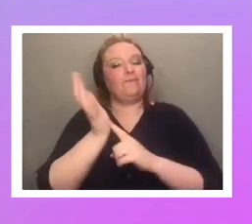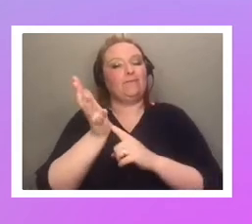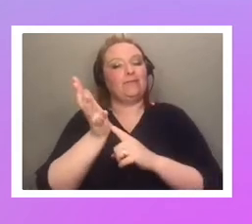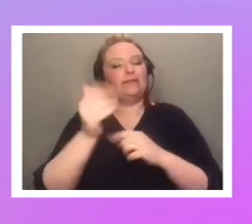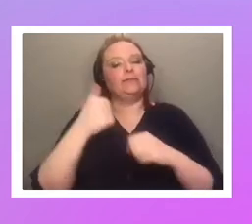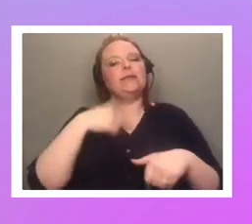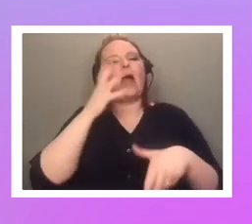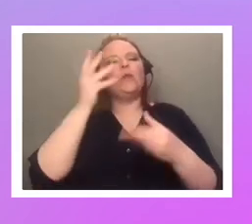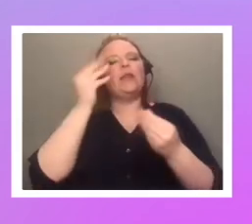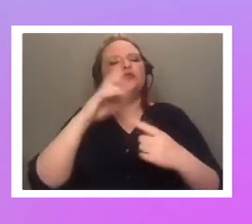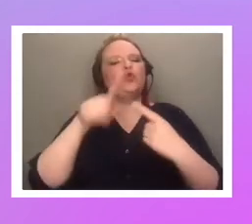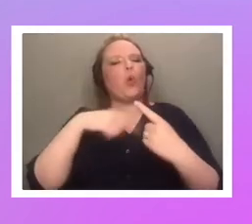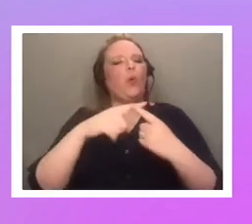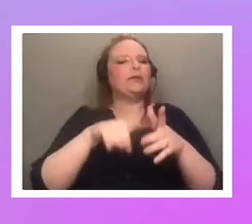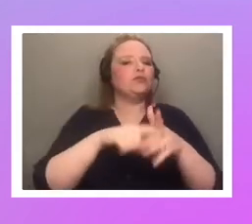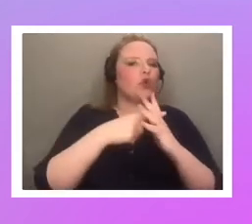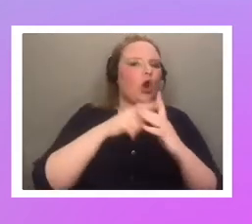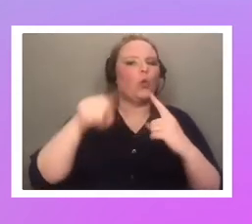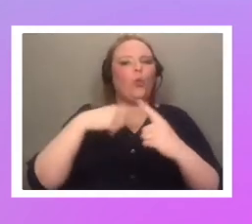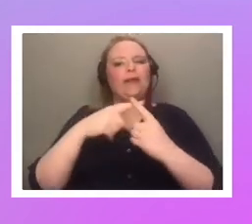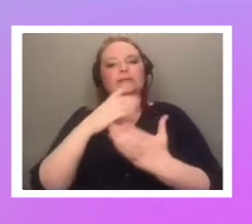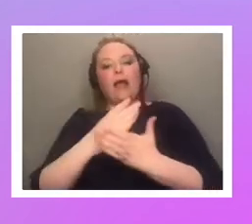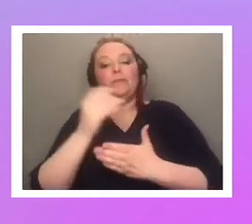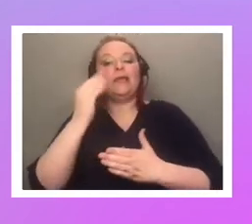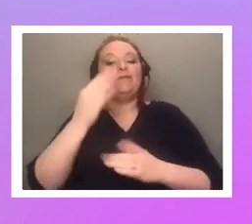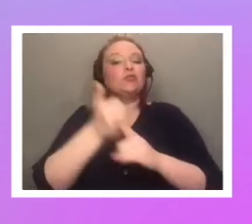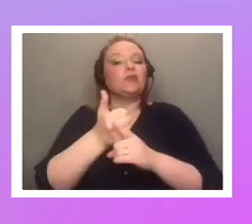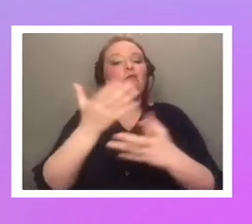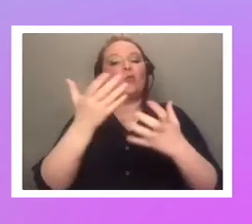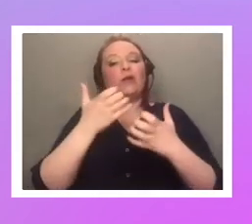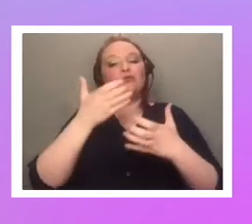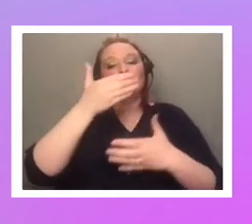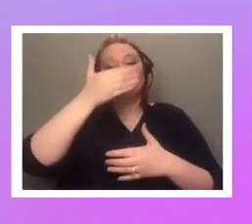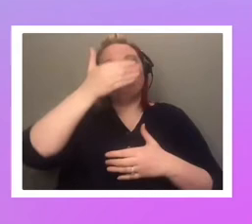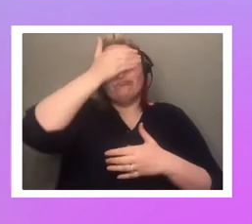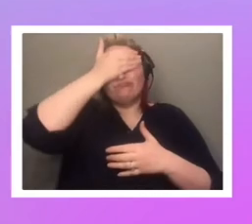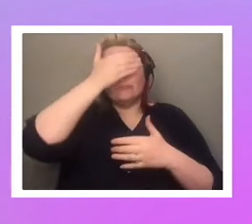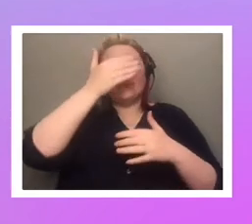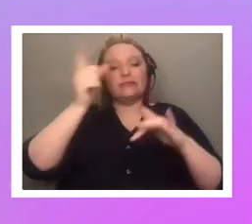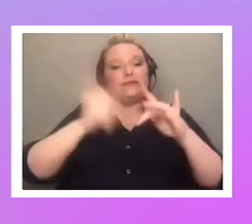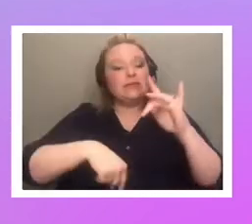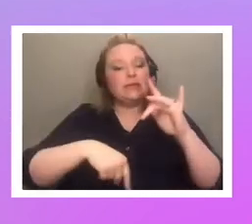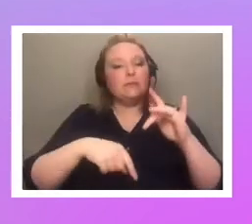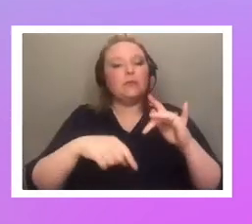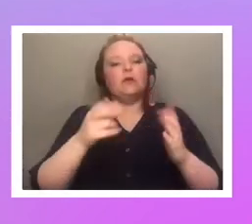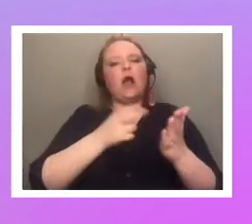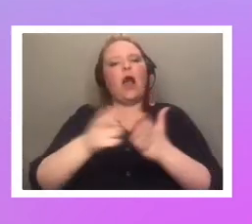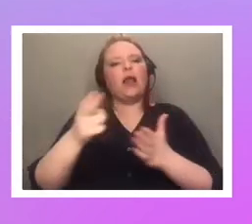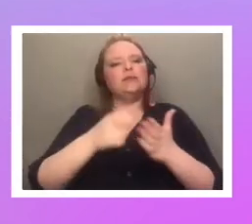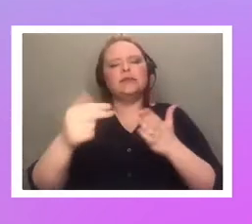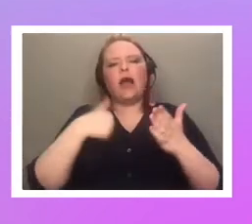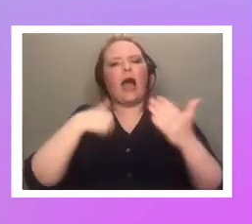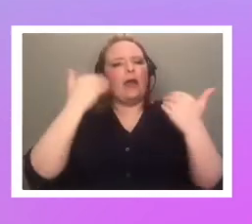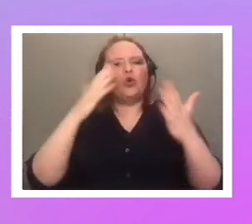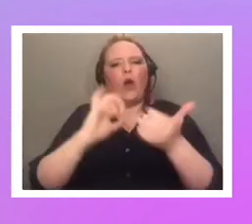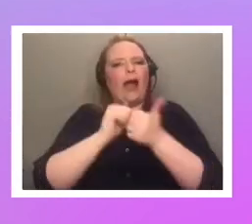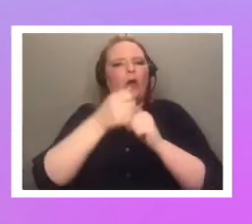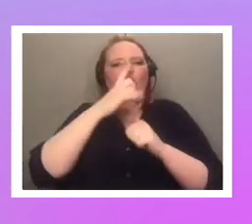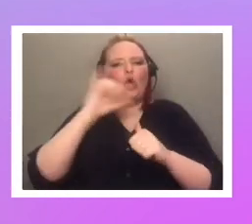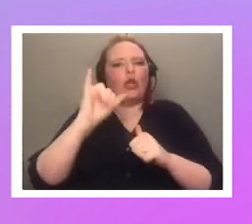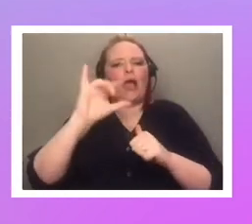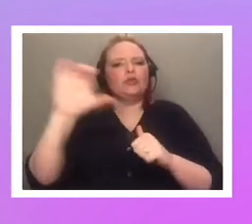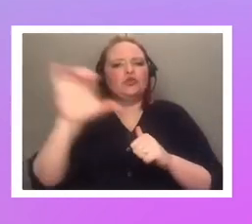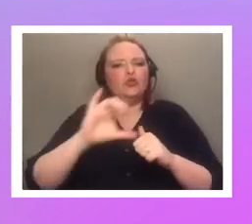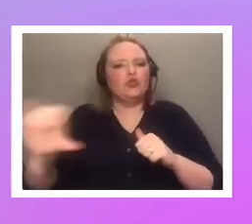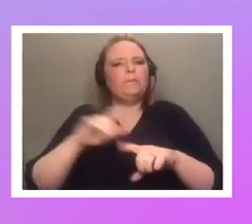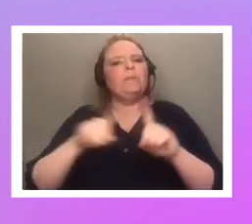let you know when I start them and when they stop. So if you would like to skip them, to be honest, I'm not sure how they come across on Zoom, but I'll give you